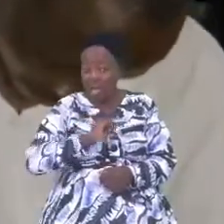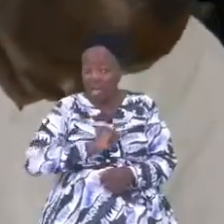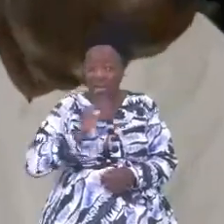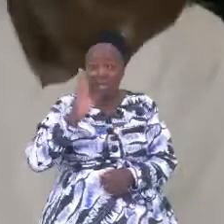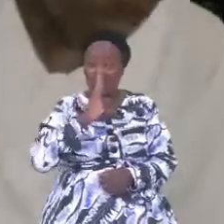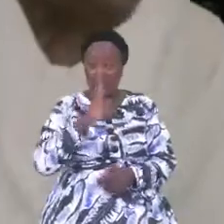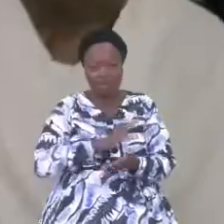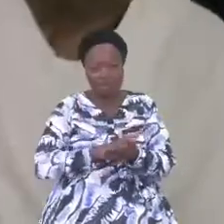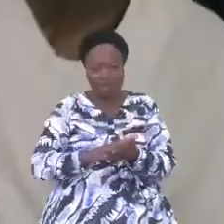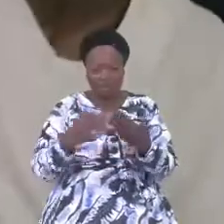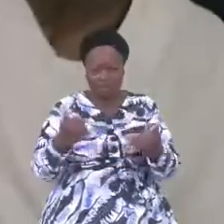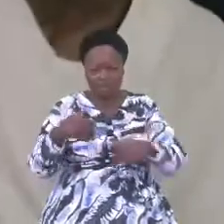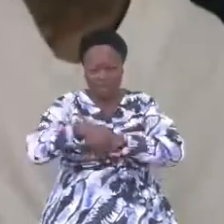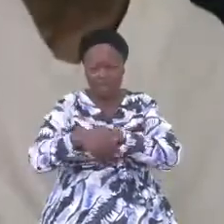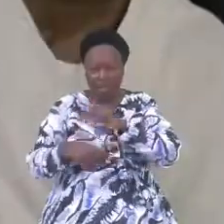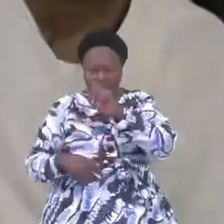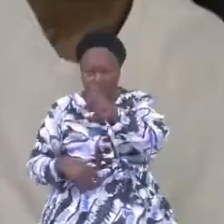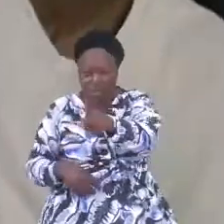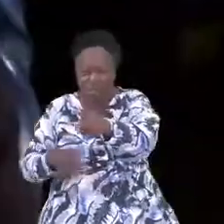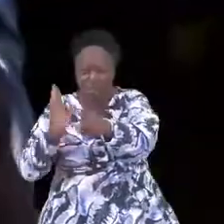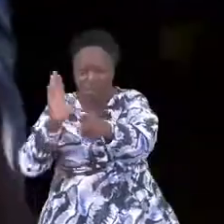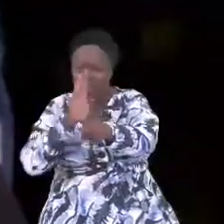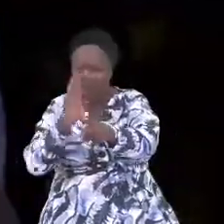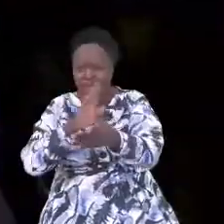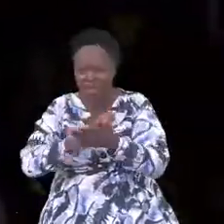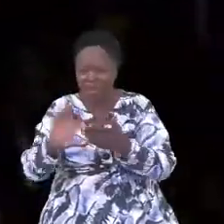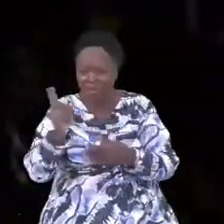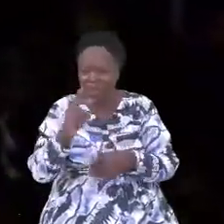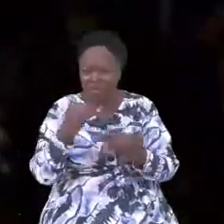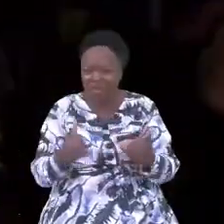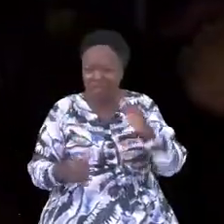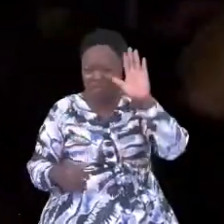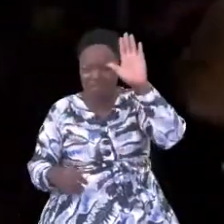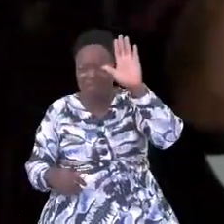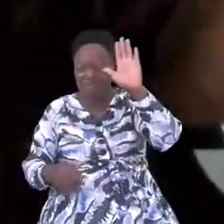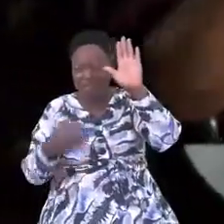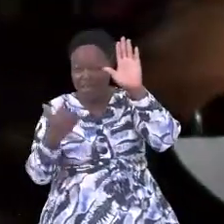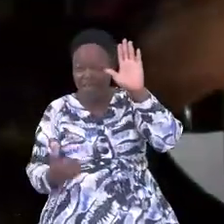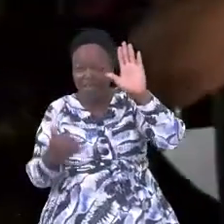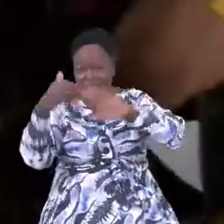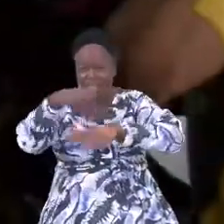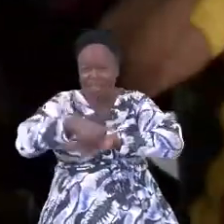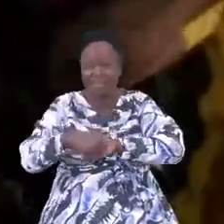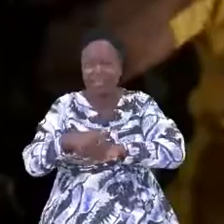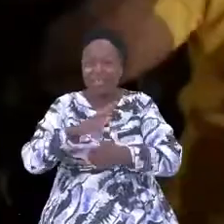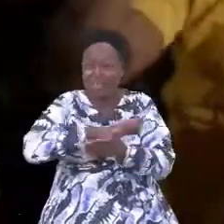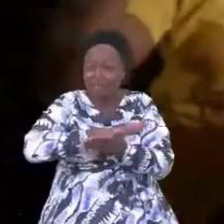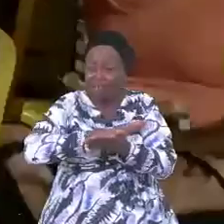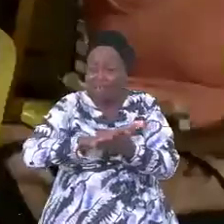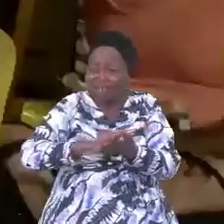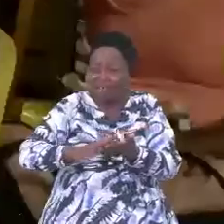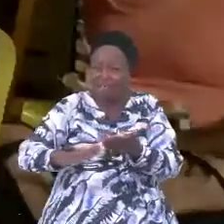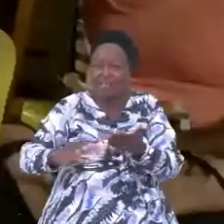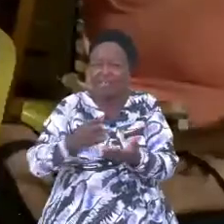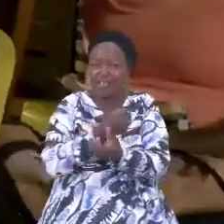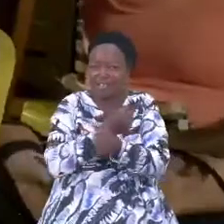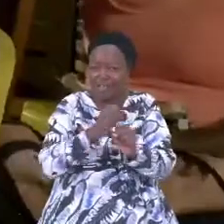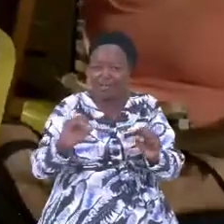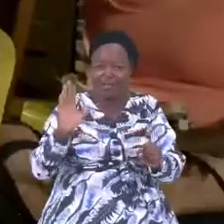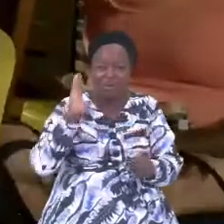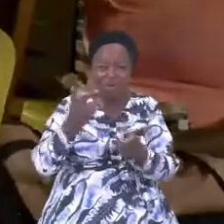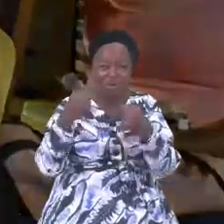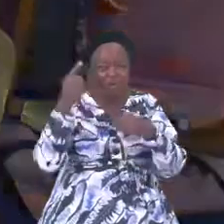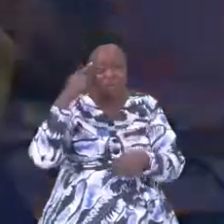you? I said, where are you? Amen. Tonight, cleansing, salvation will come for